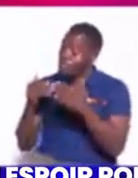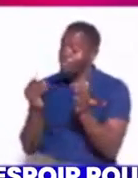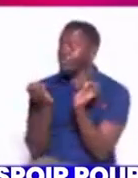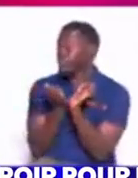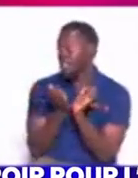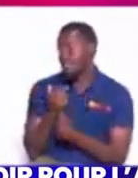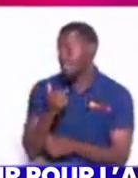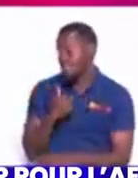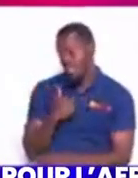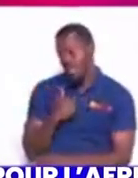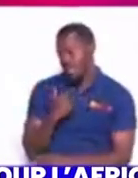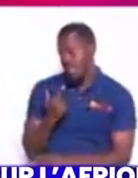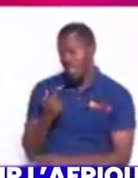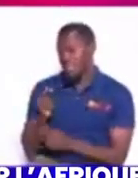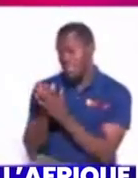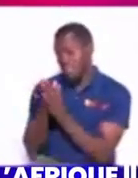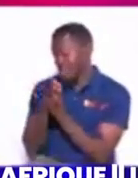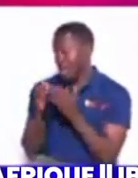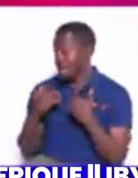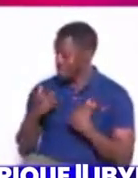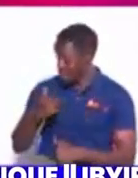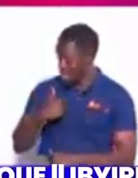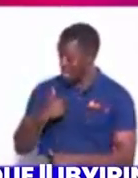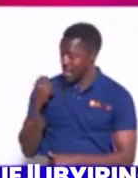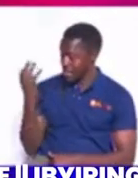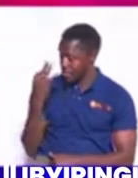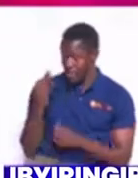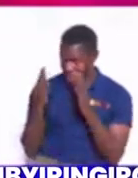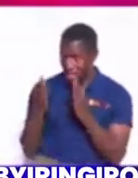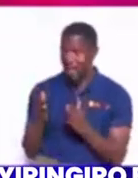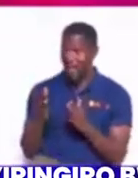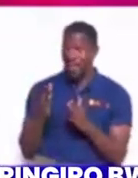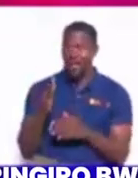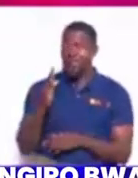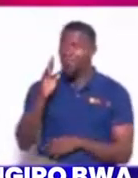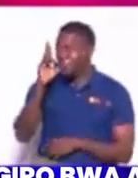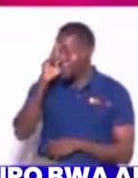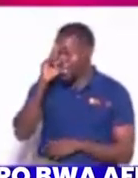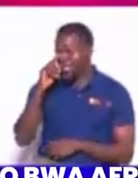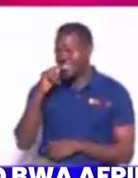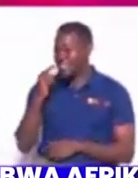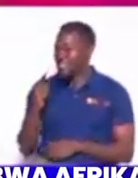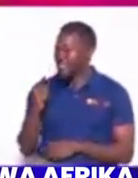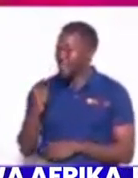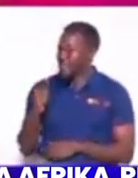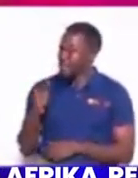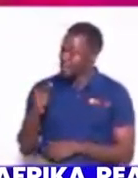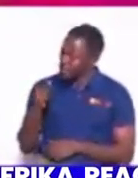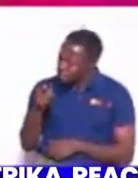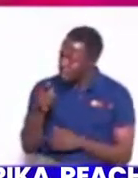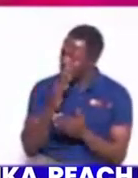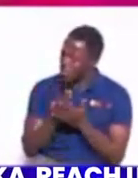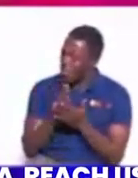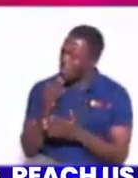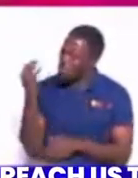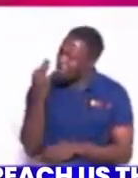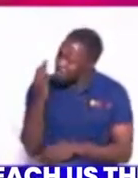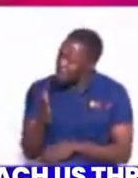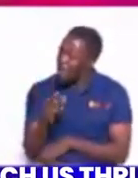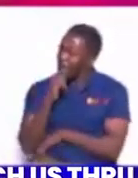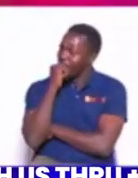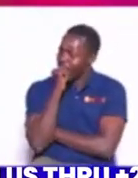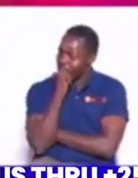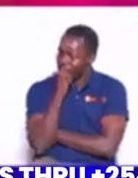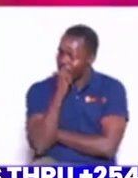kind of looked at me. I said, "I'm a preacher." "And Mr. Police Officer, we are on the same team. You tell them, you catch